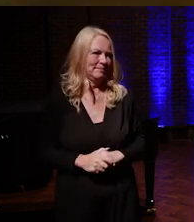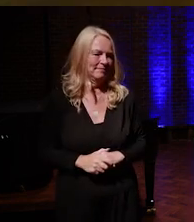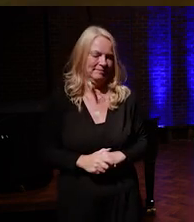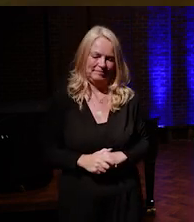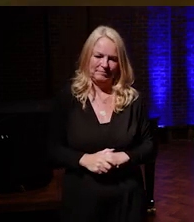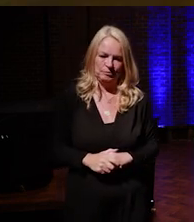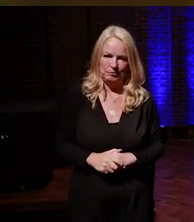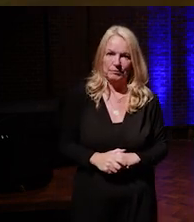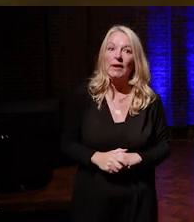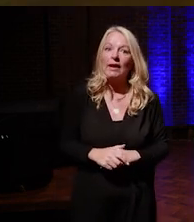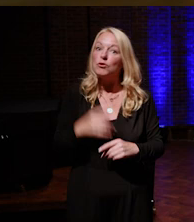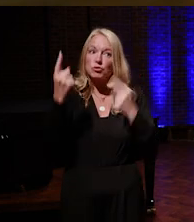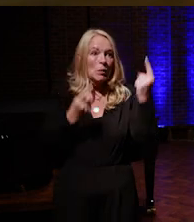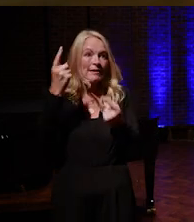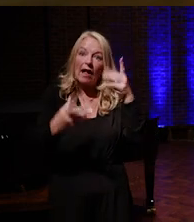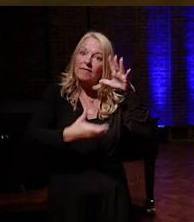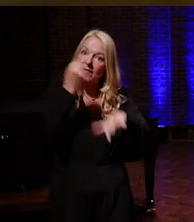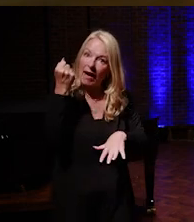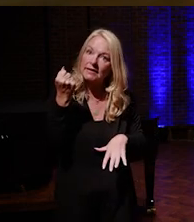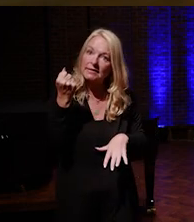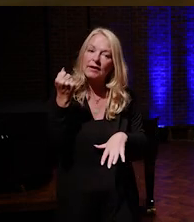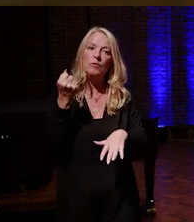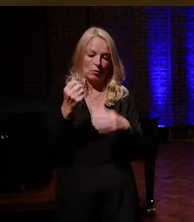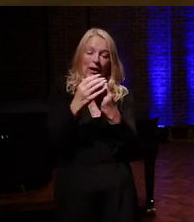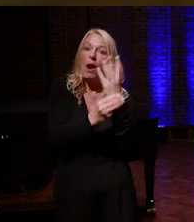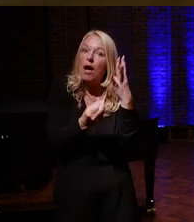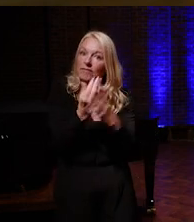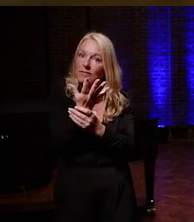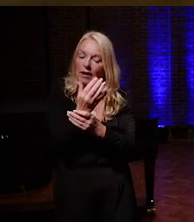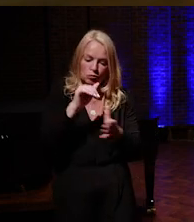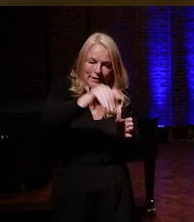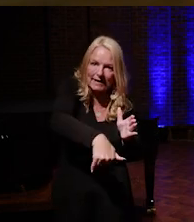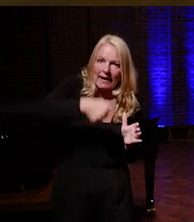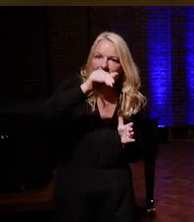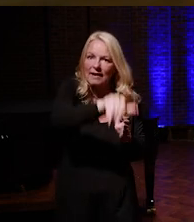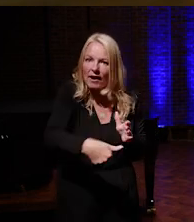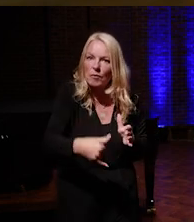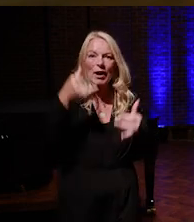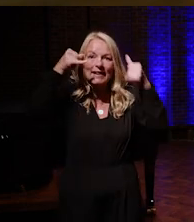And you can find these yourself. All you need to do is put on some gloves, go dig through some cow dung.